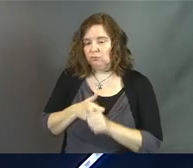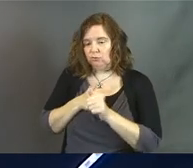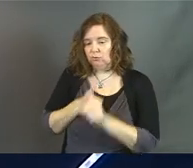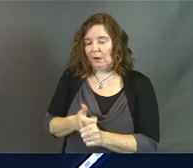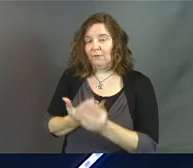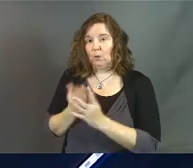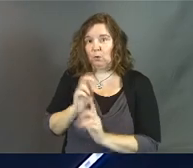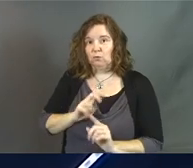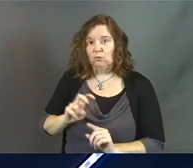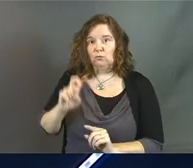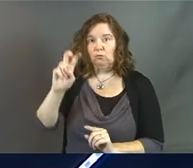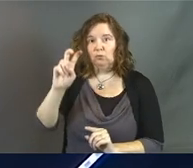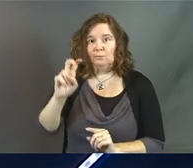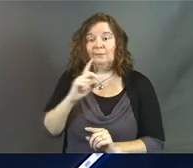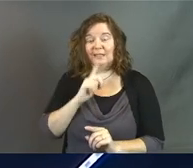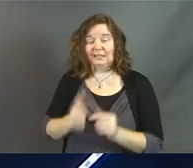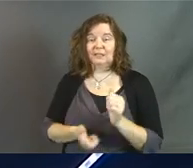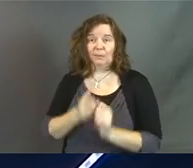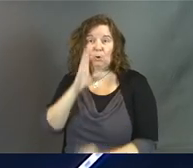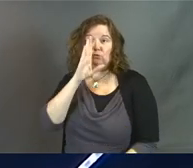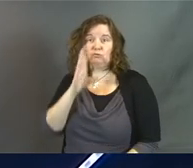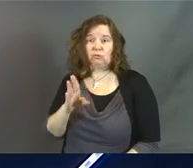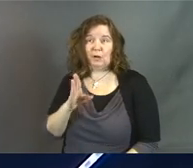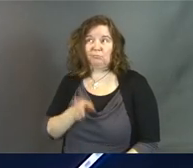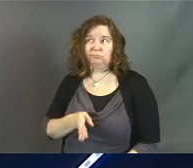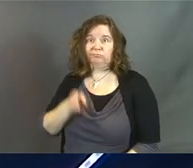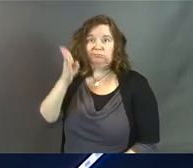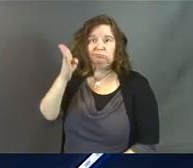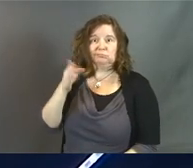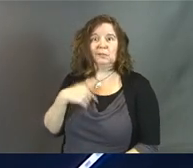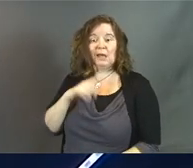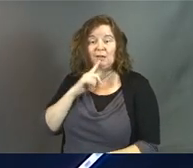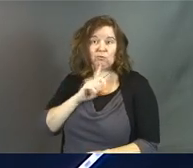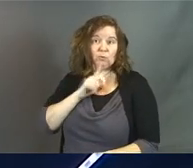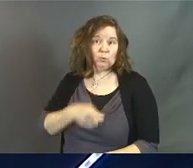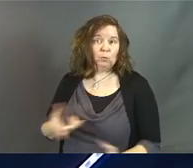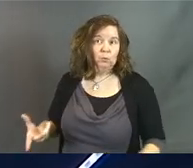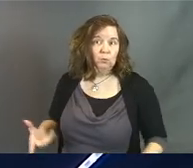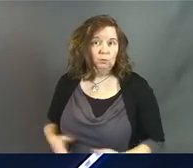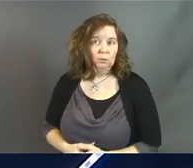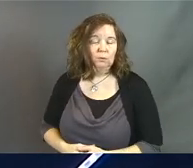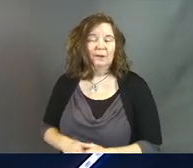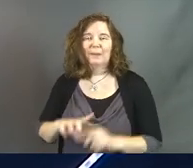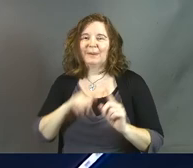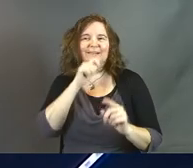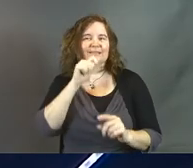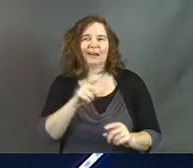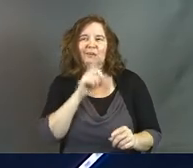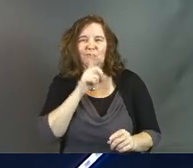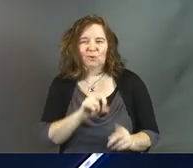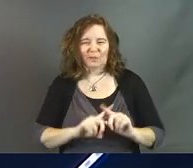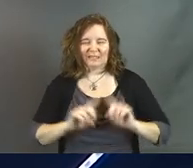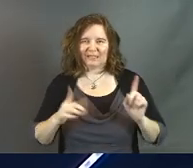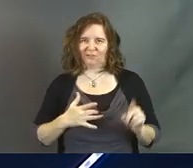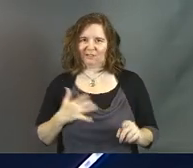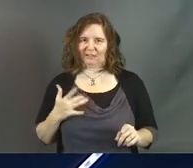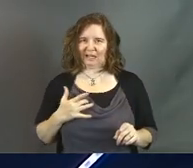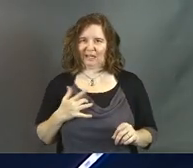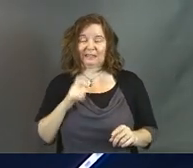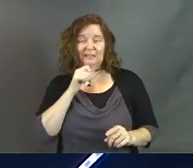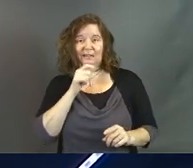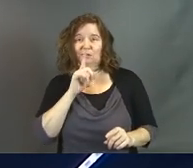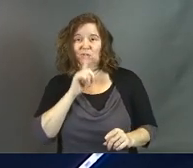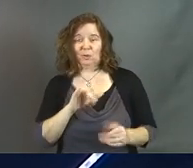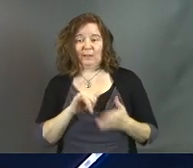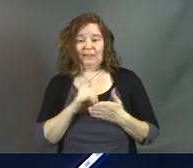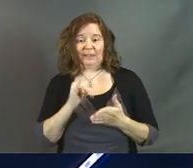travel through Samaria, it is the most direct route. And in that case, it's true. But it's not true in a different sense. It's